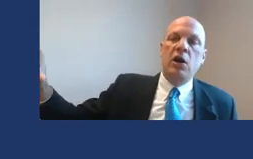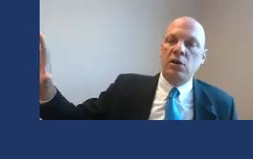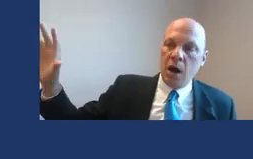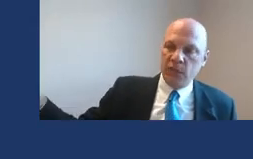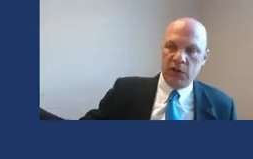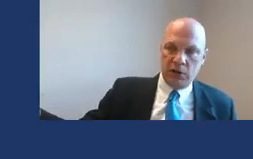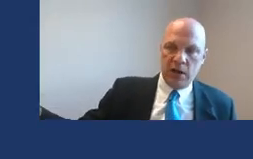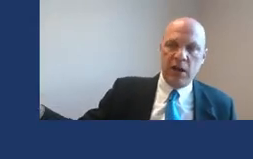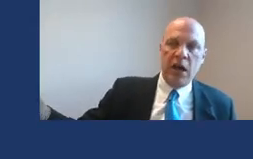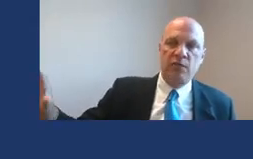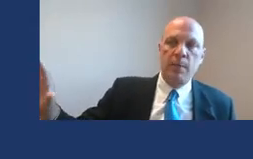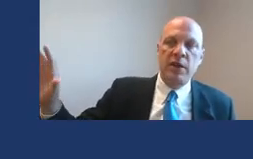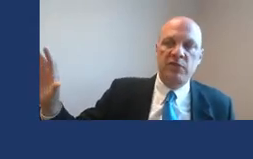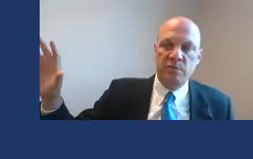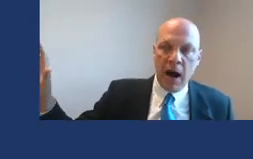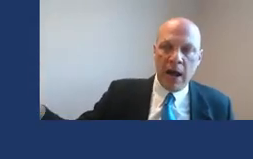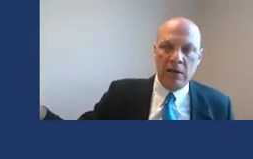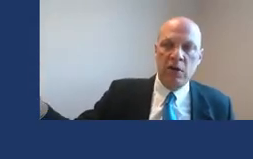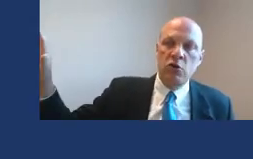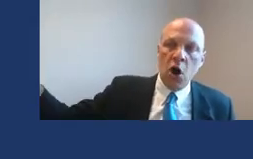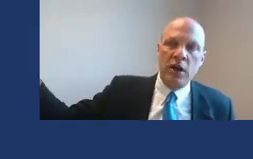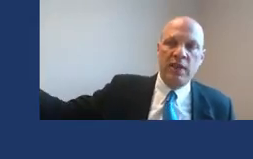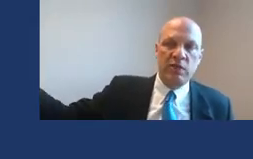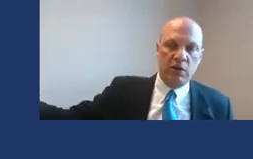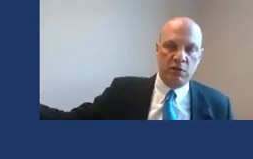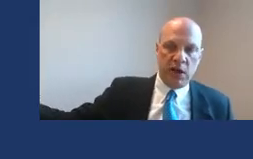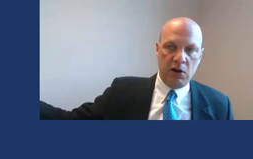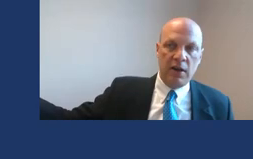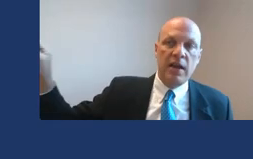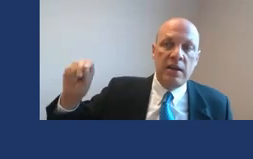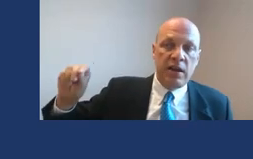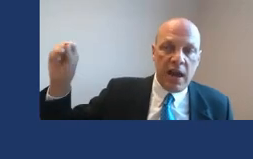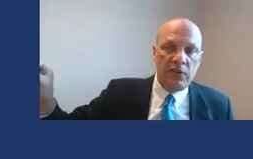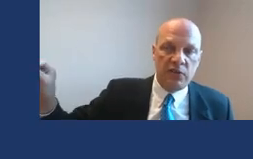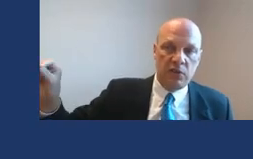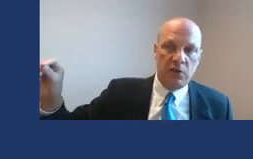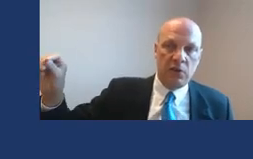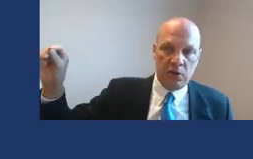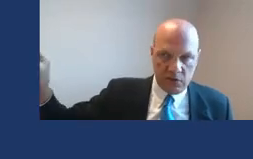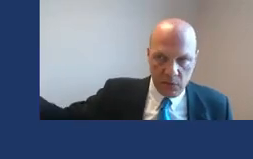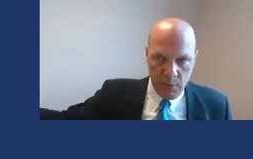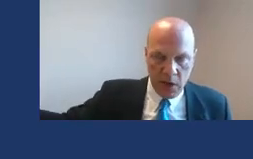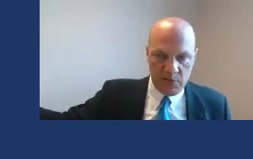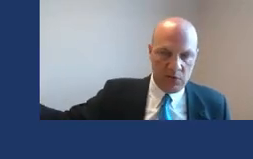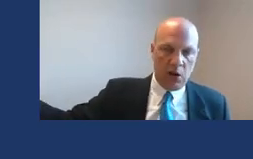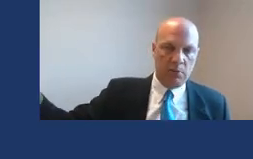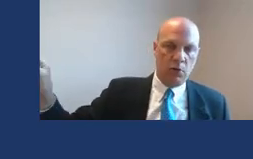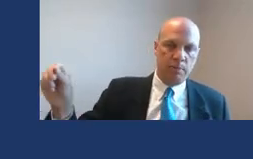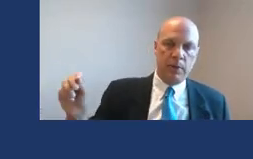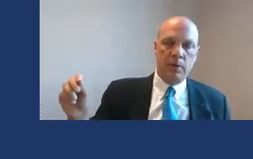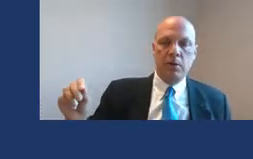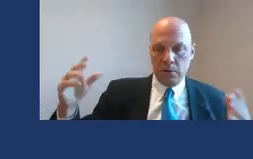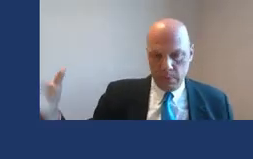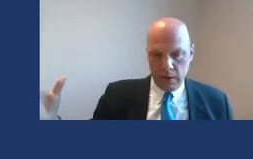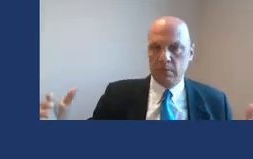And they are comforted and they have peace of mind knowing that they're there in case their suffering becomes intolerable.